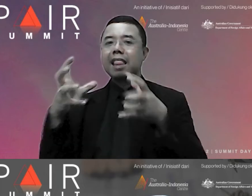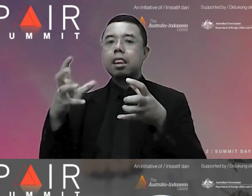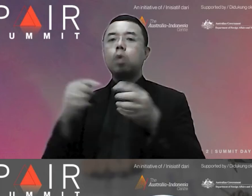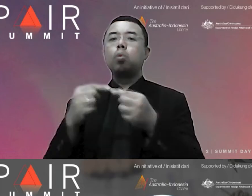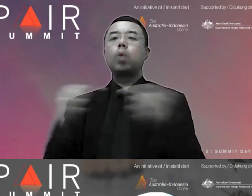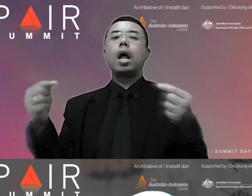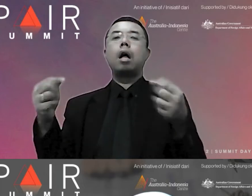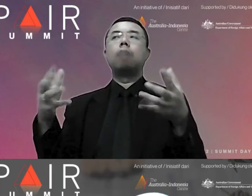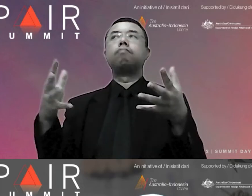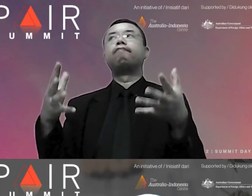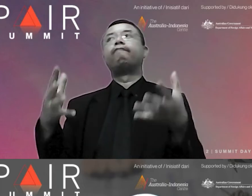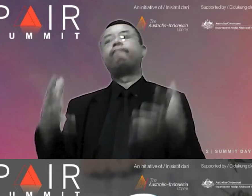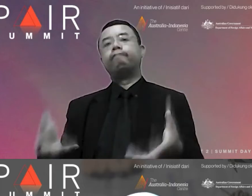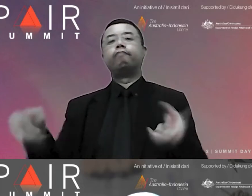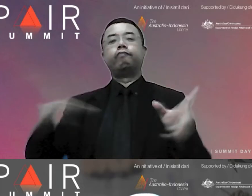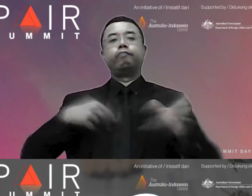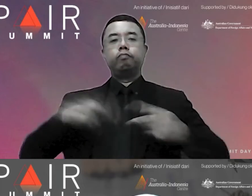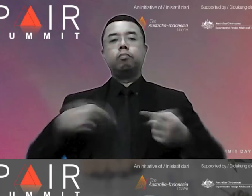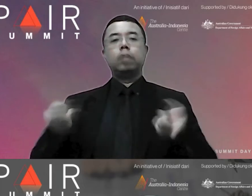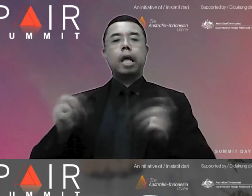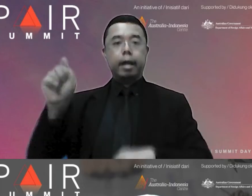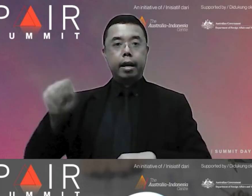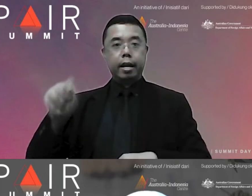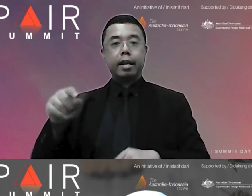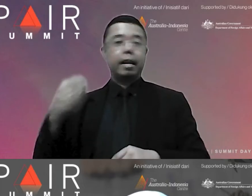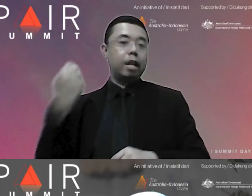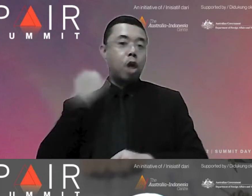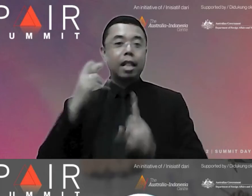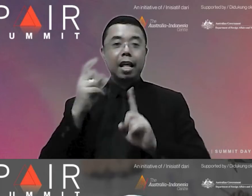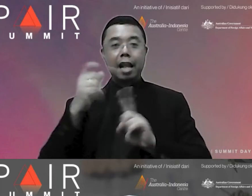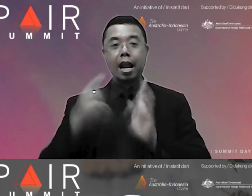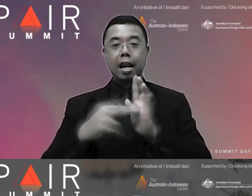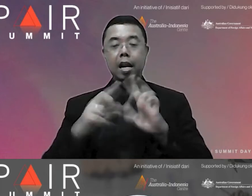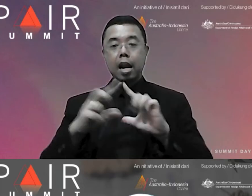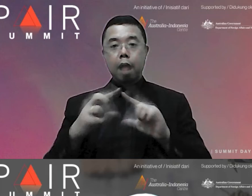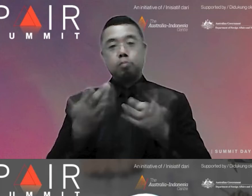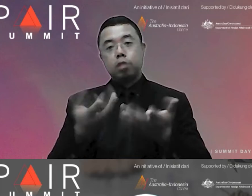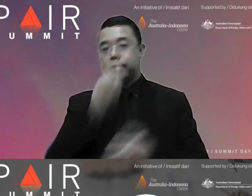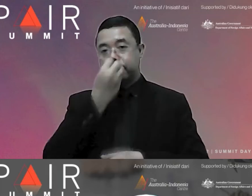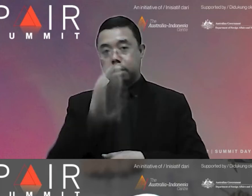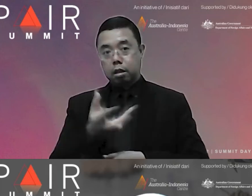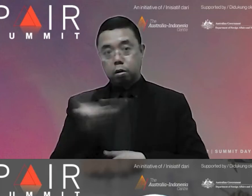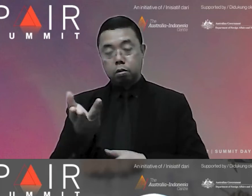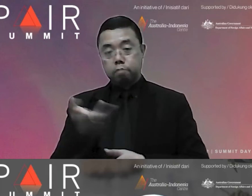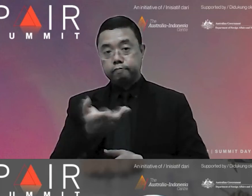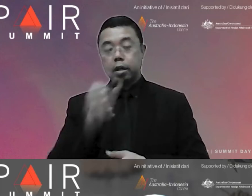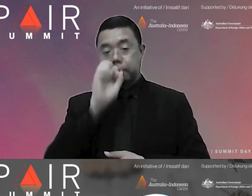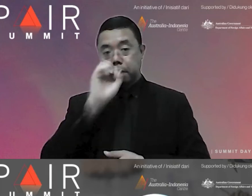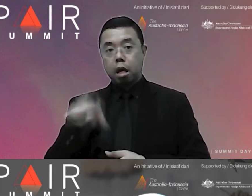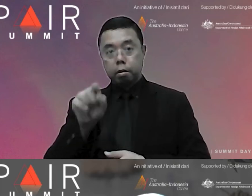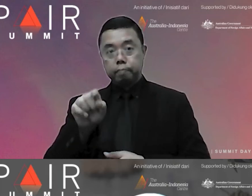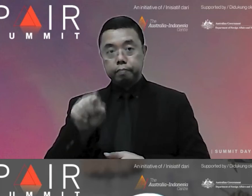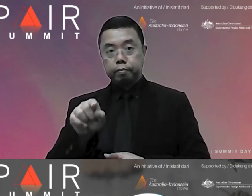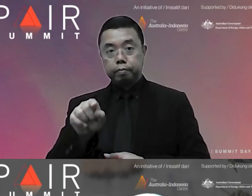it. Yes, yeah, I think what Pak Daniel mentioned is already covered all our finding. So I just can add a little bit